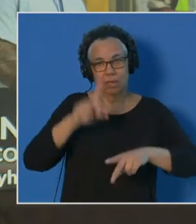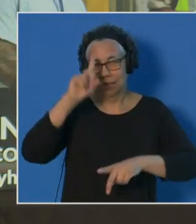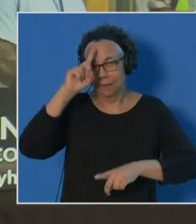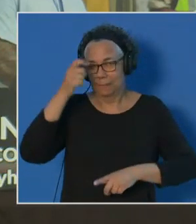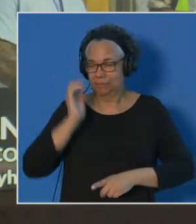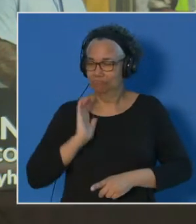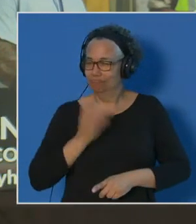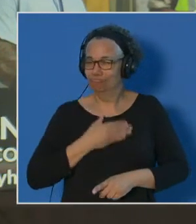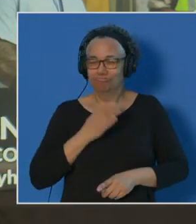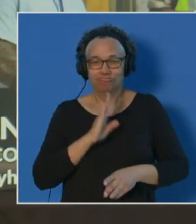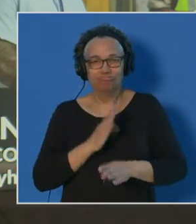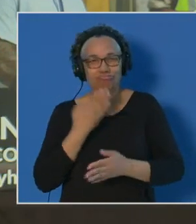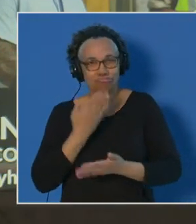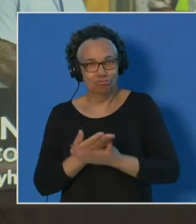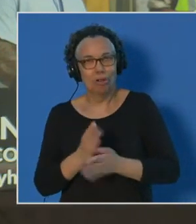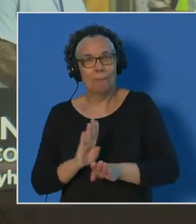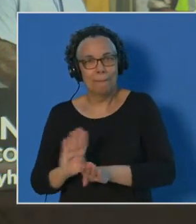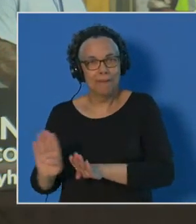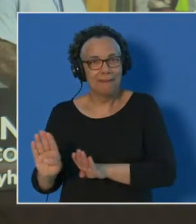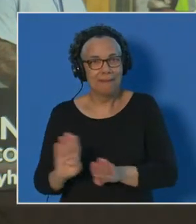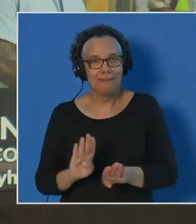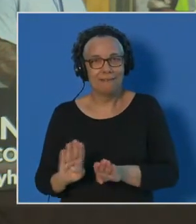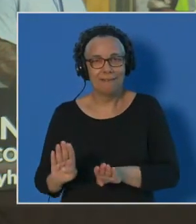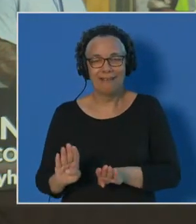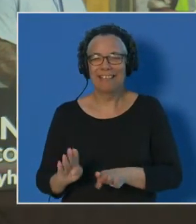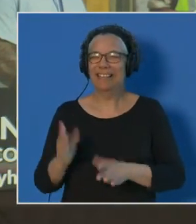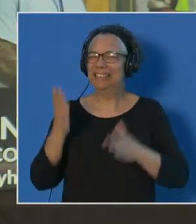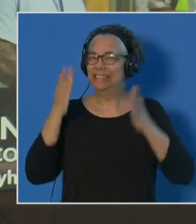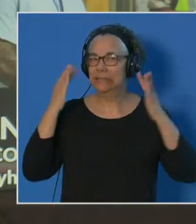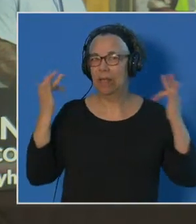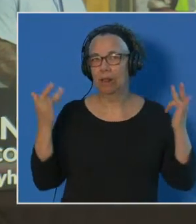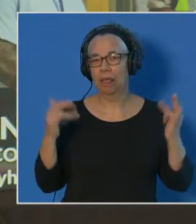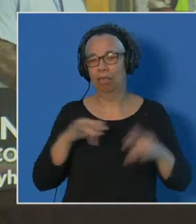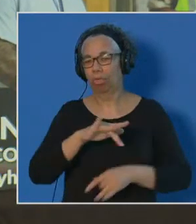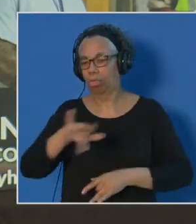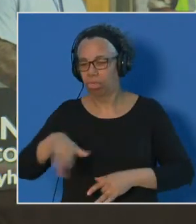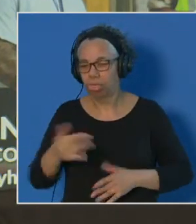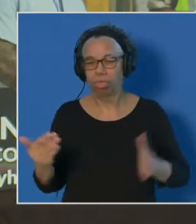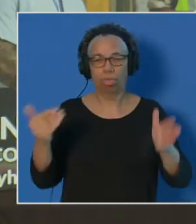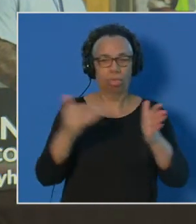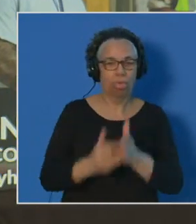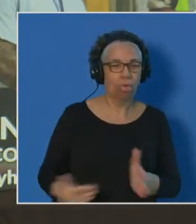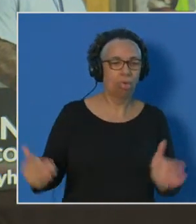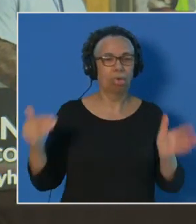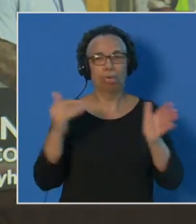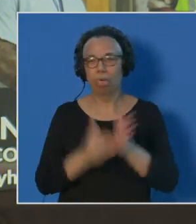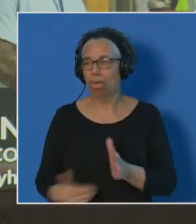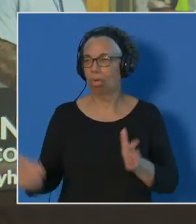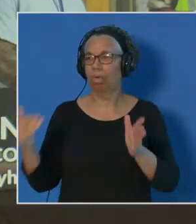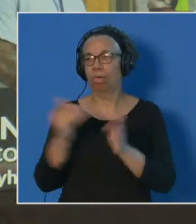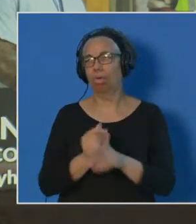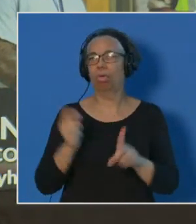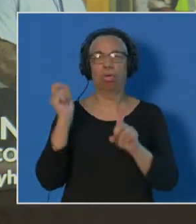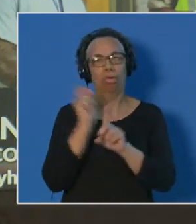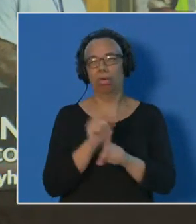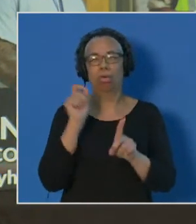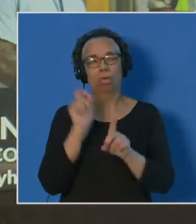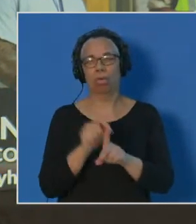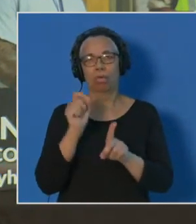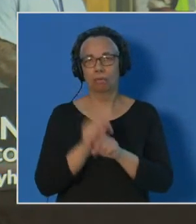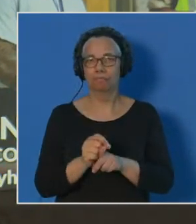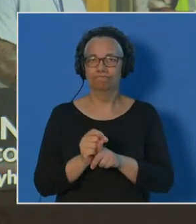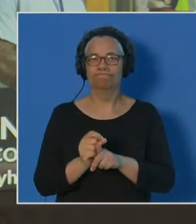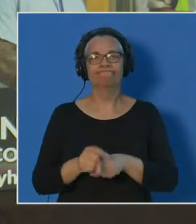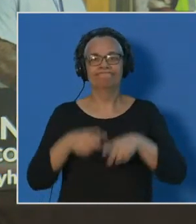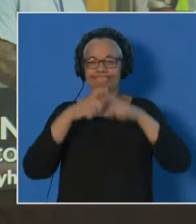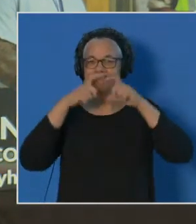I sound like a broken record, but it is important wear your mask, wash your